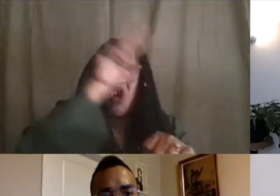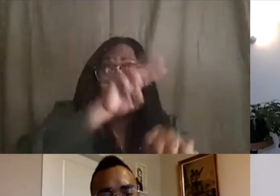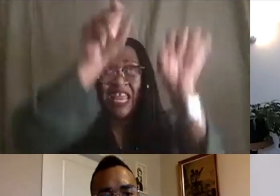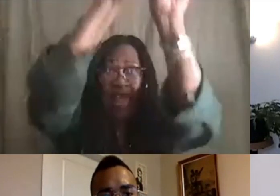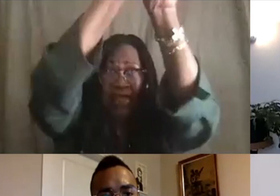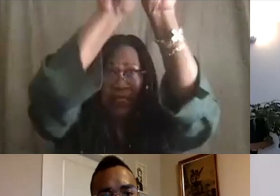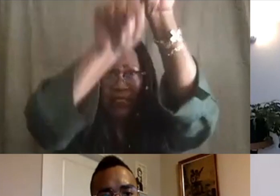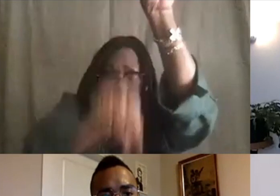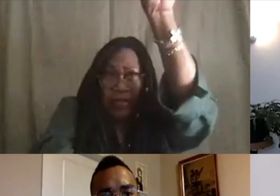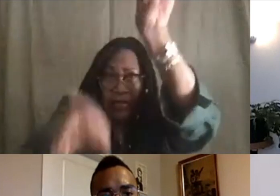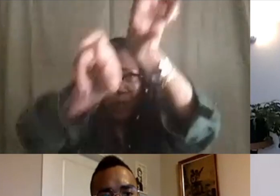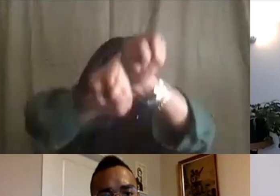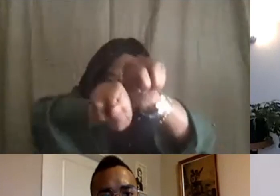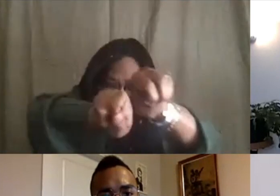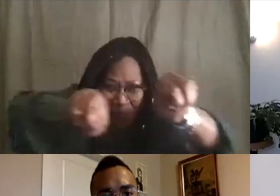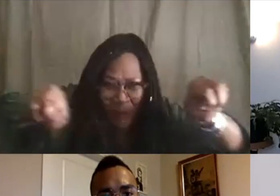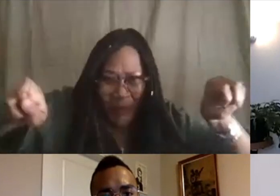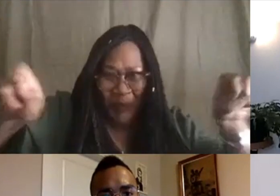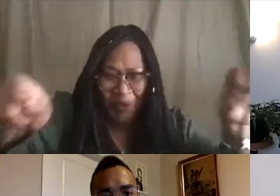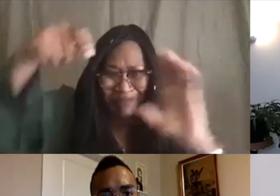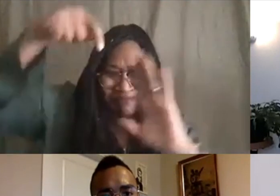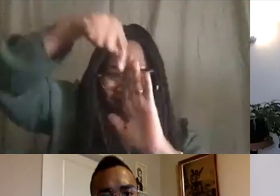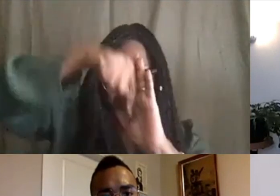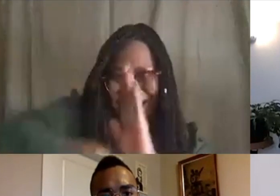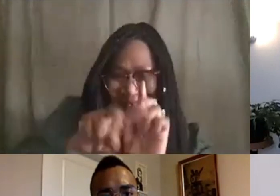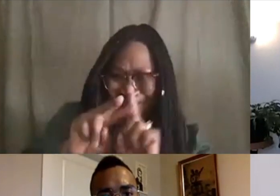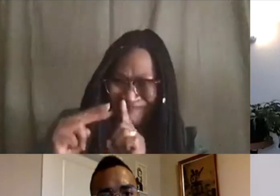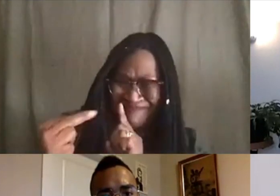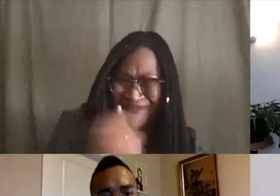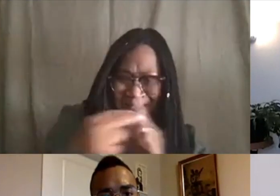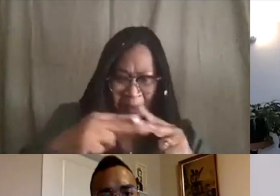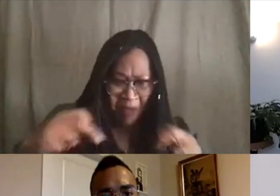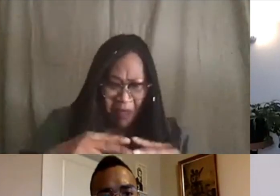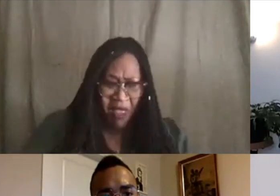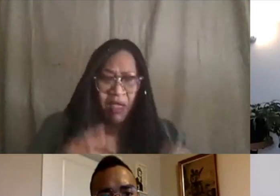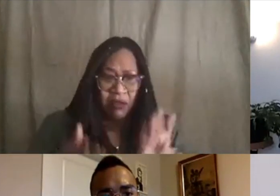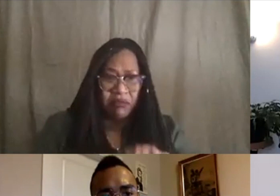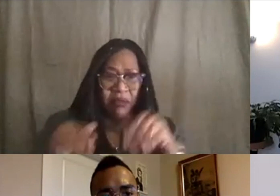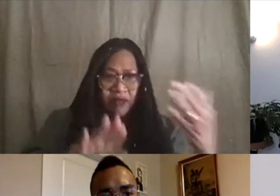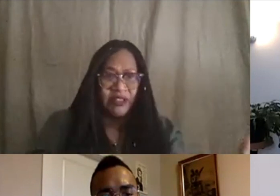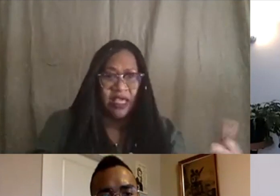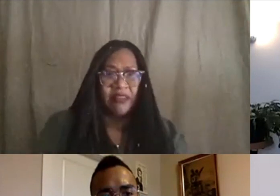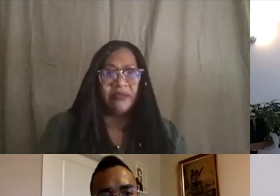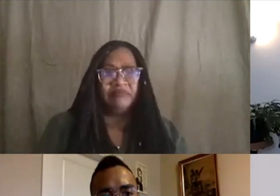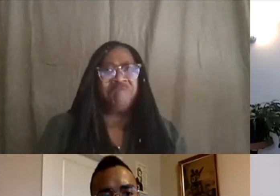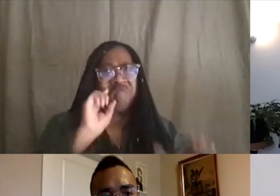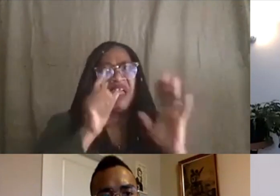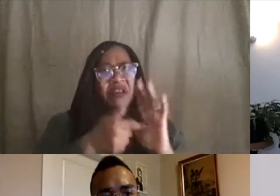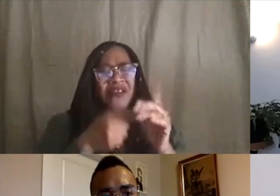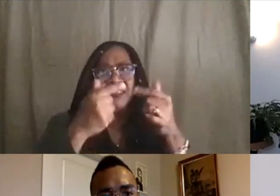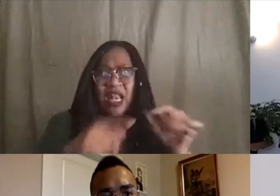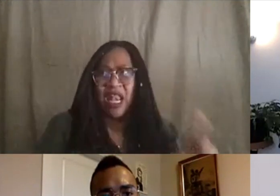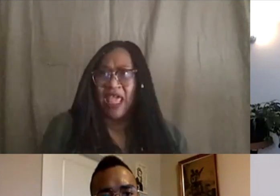of death. And what I found to be interesting in that moment was that language, even in the absence